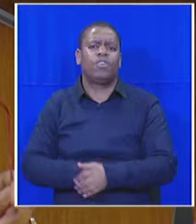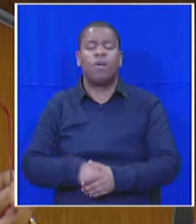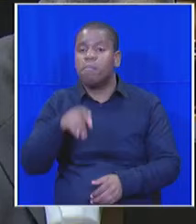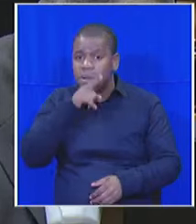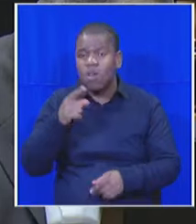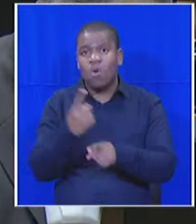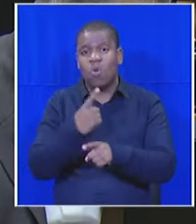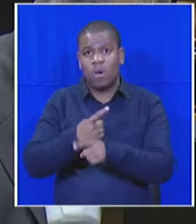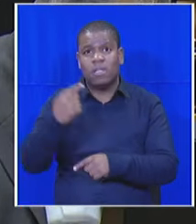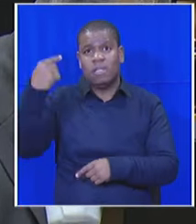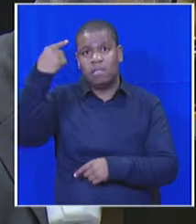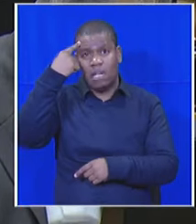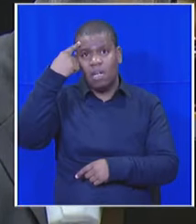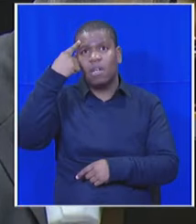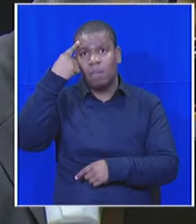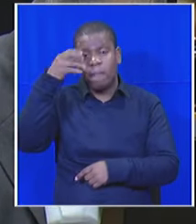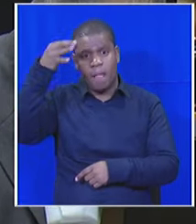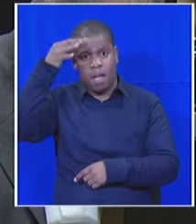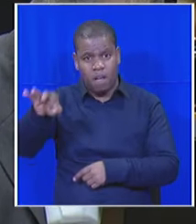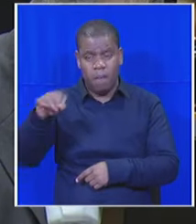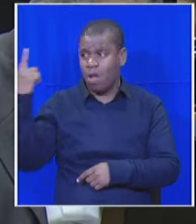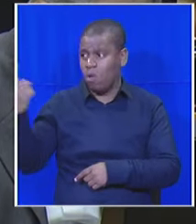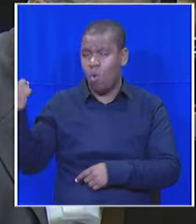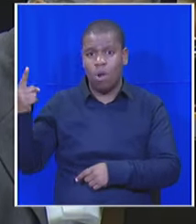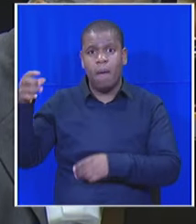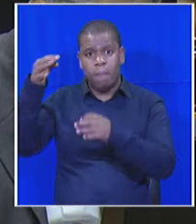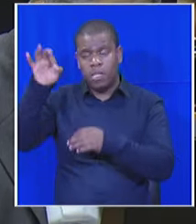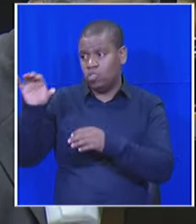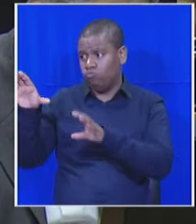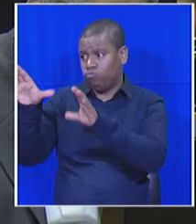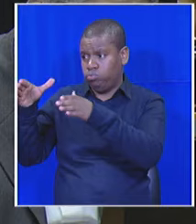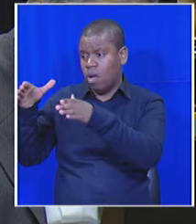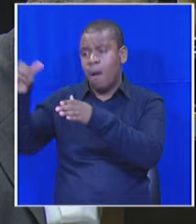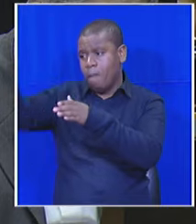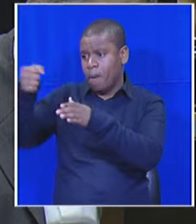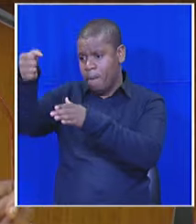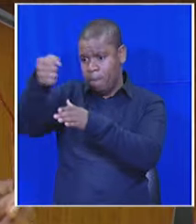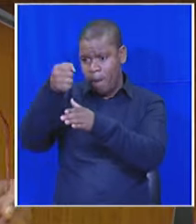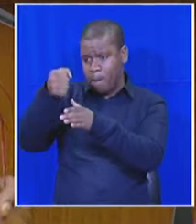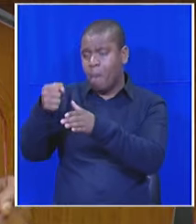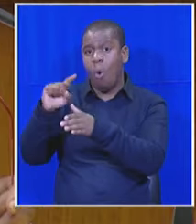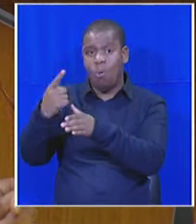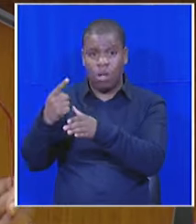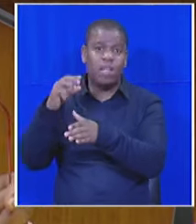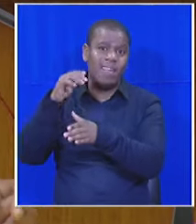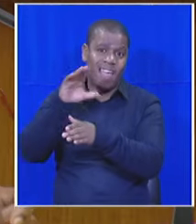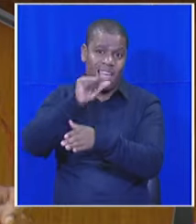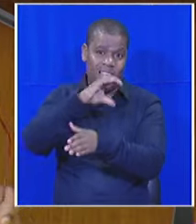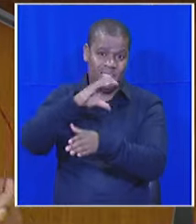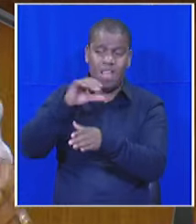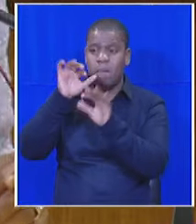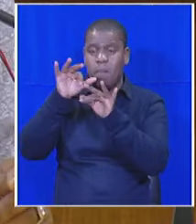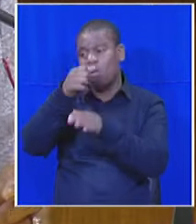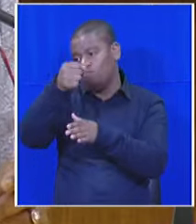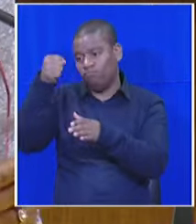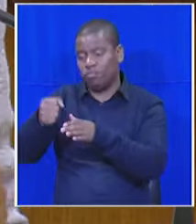insinuation that's given is as if government is only employing ANC people, when in actual fact it's South Africans that are employed in government. Thank